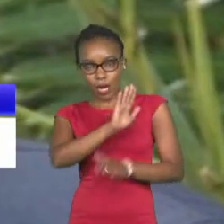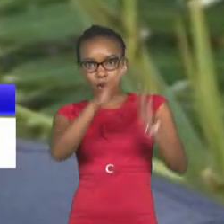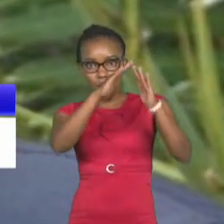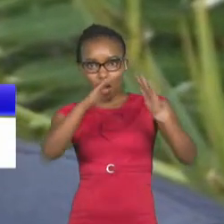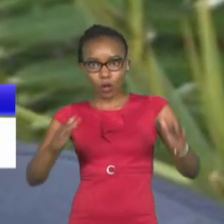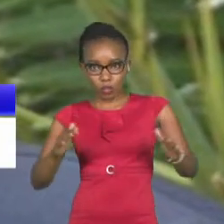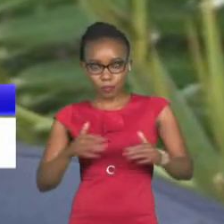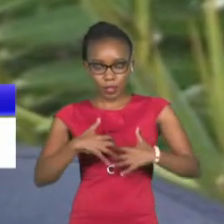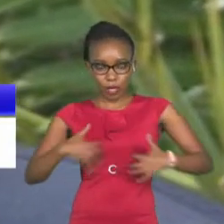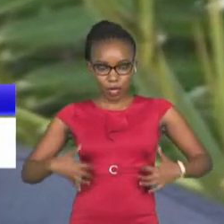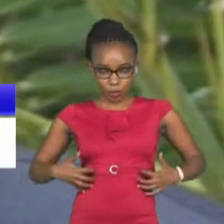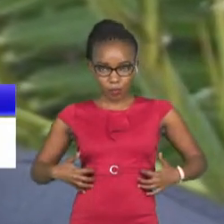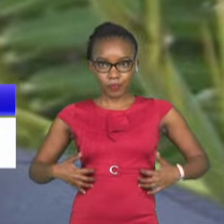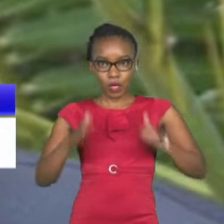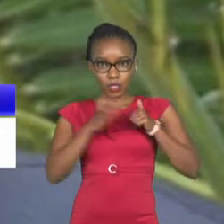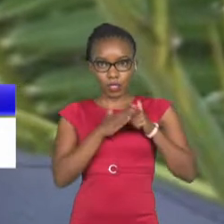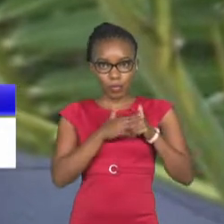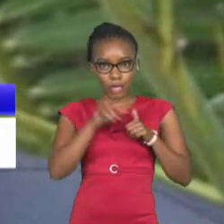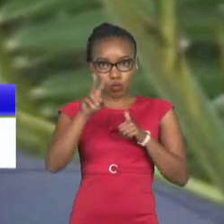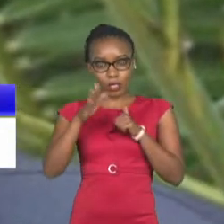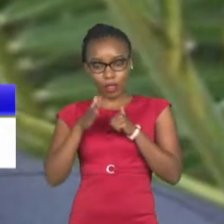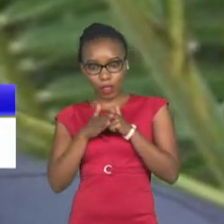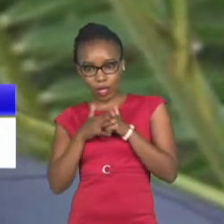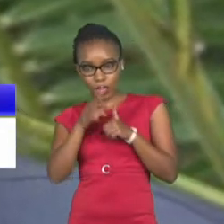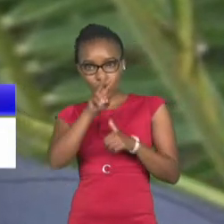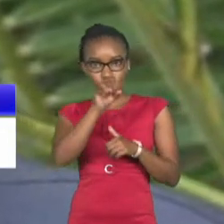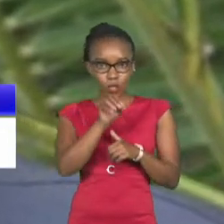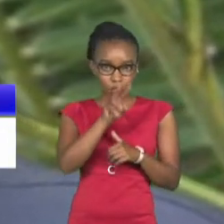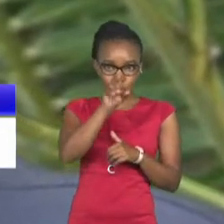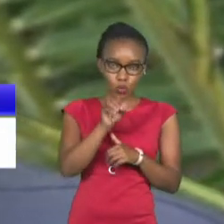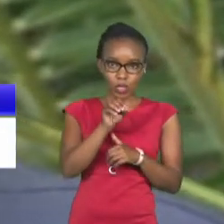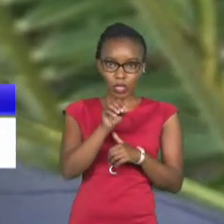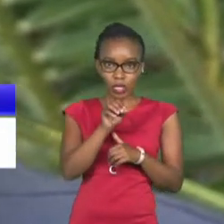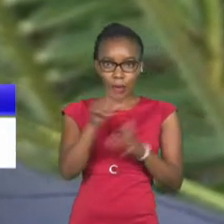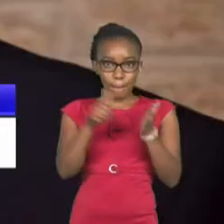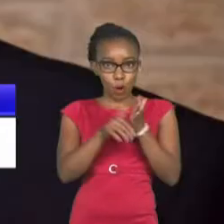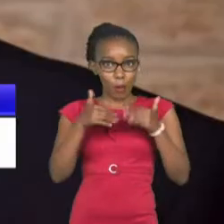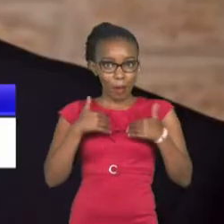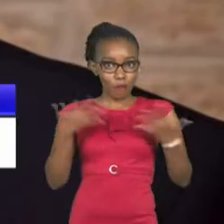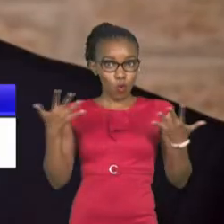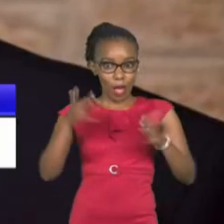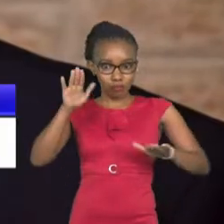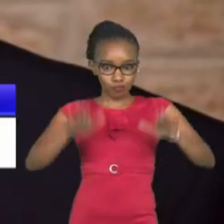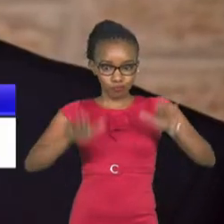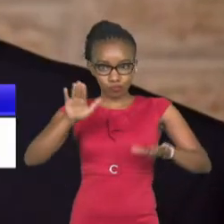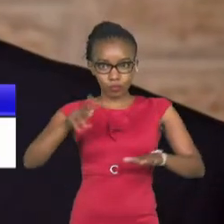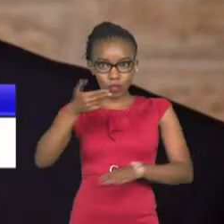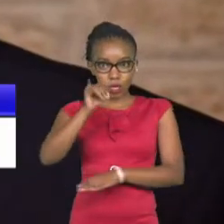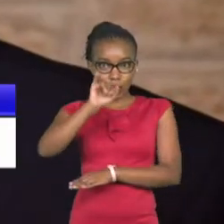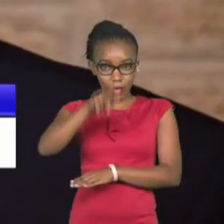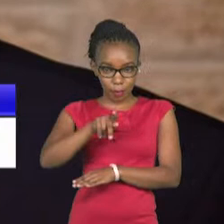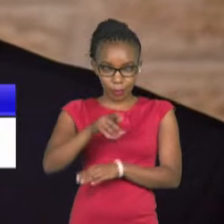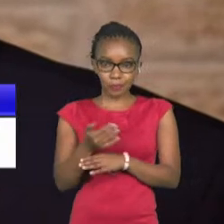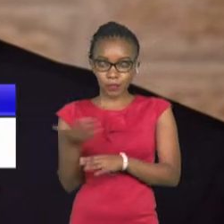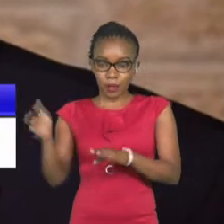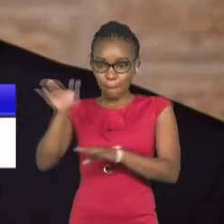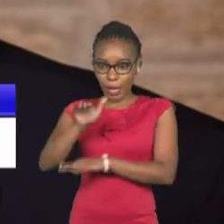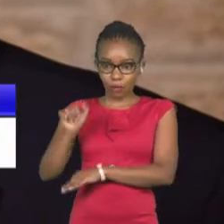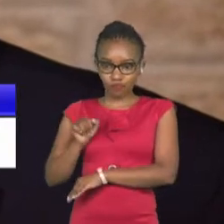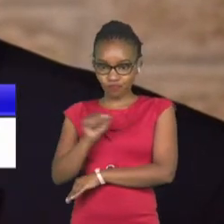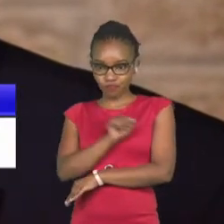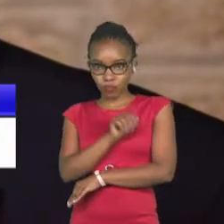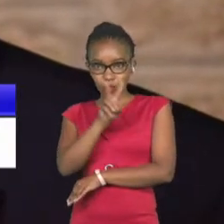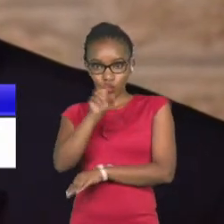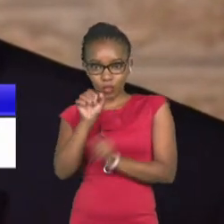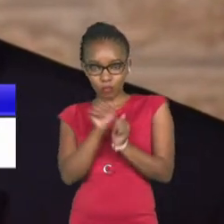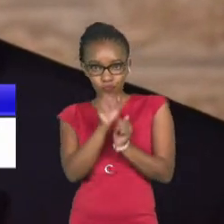home on September 29, 2020, injuring his hip. Prior to returning to the Senate seat in